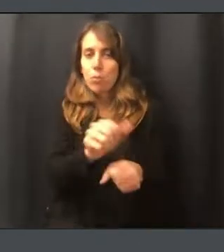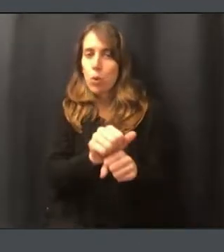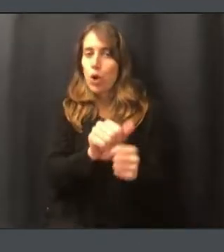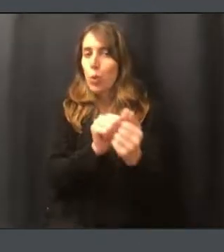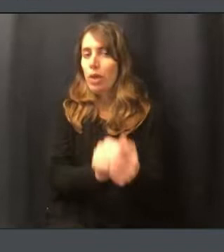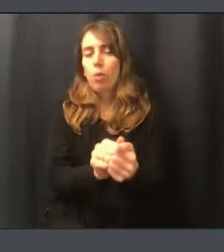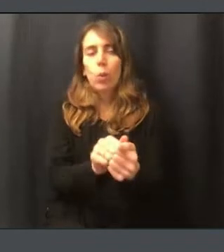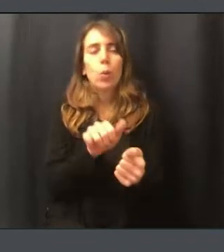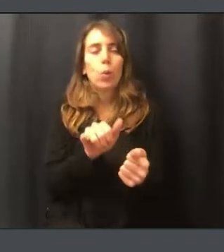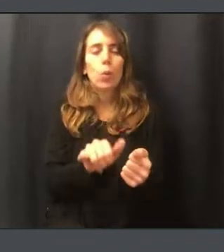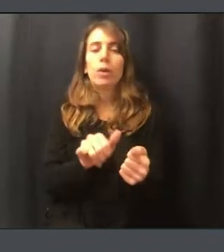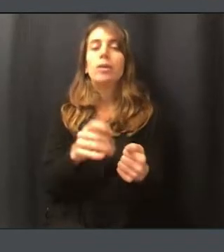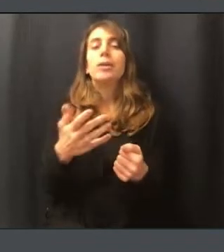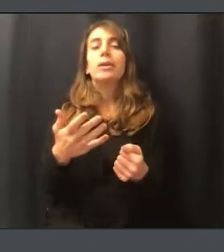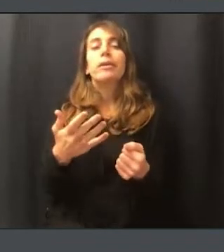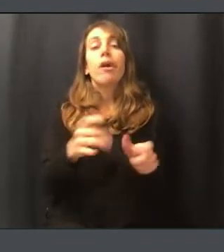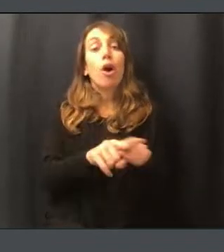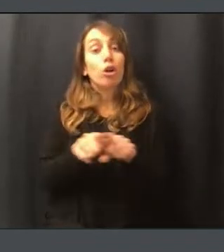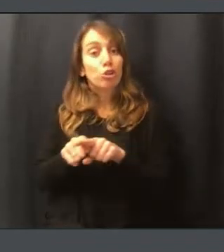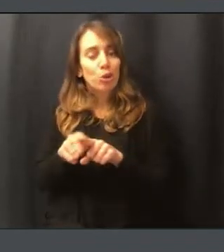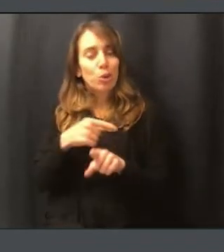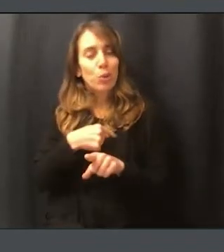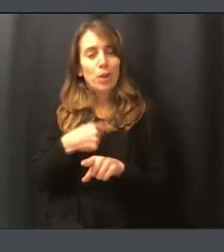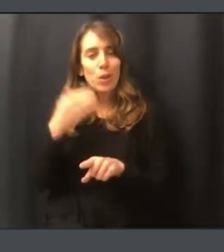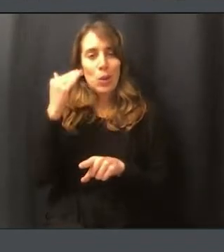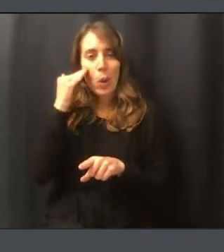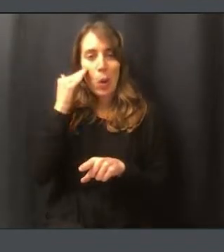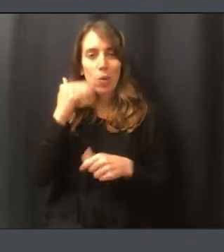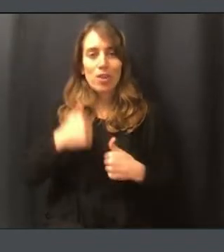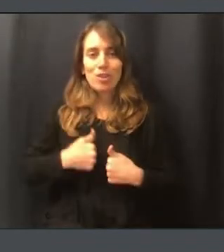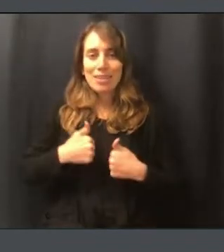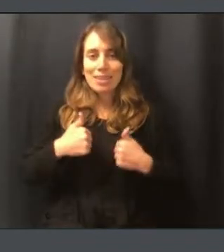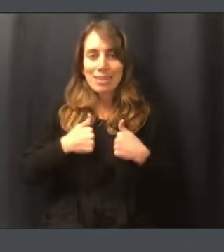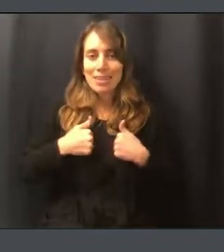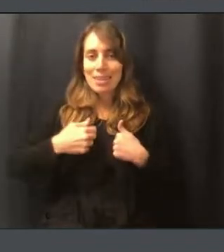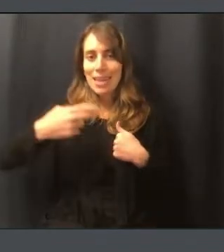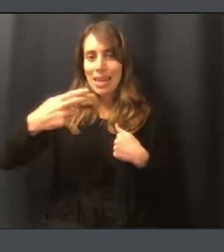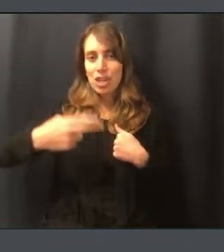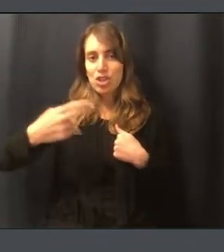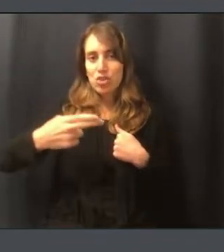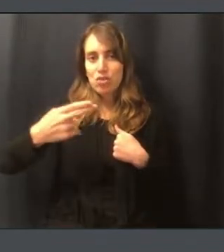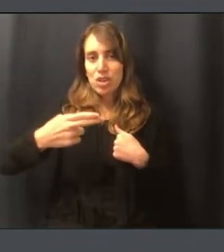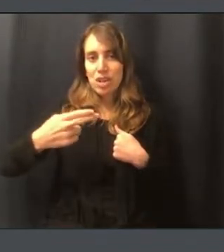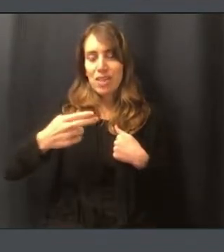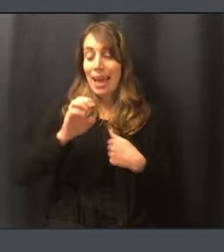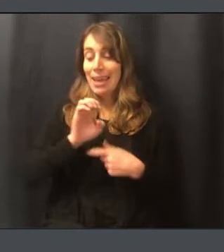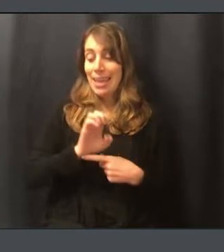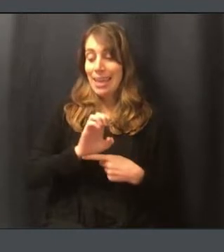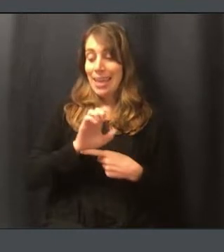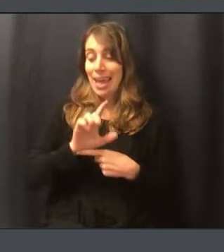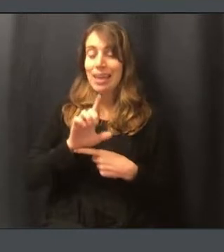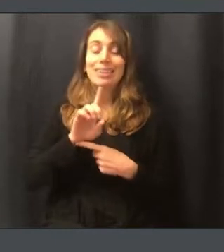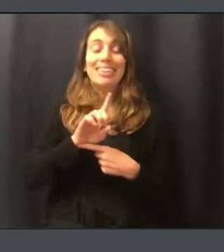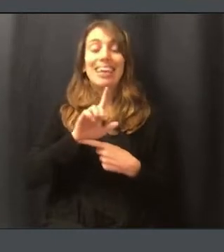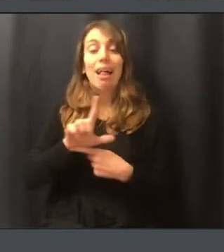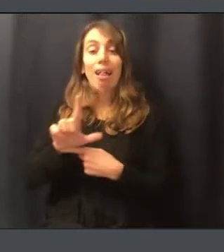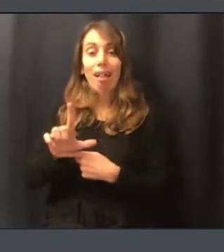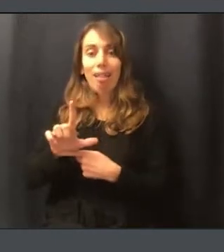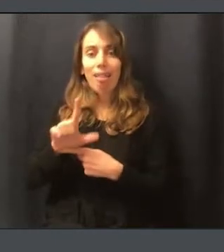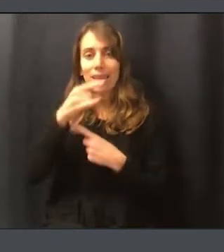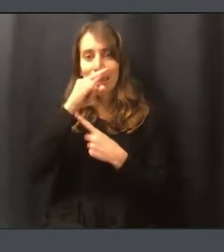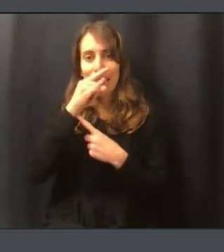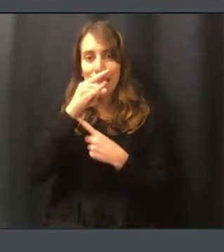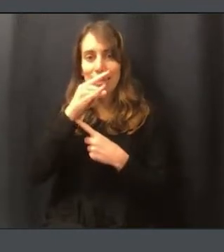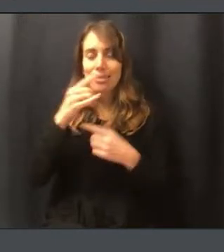And we also know that there's this existing history that DLL kids, they just have a higher tendency to